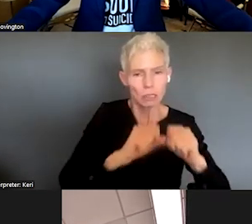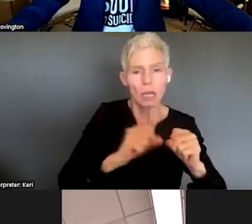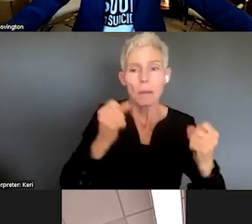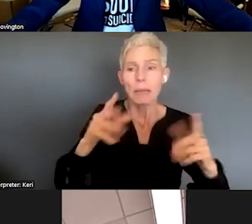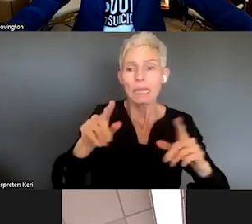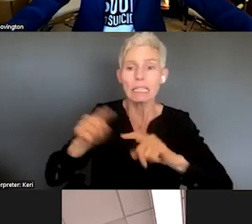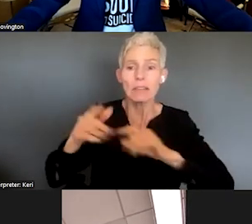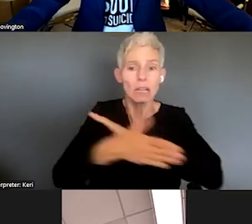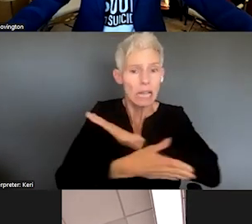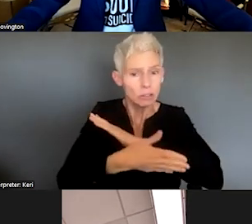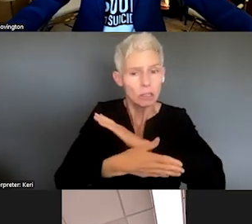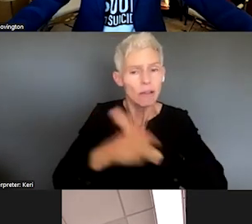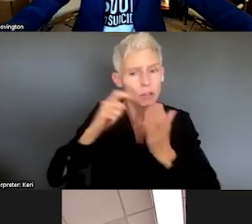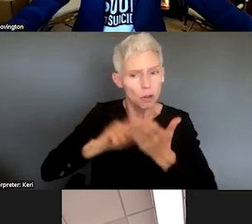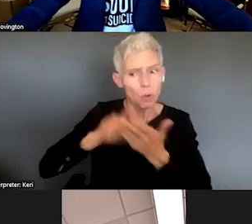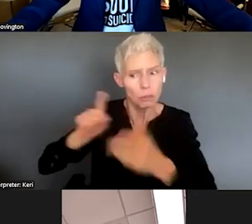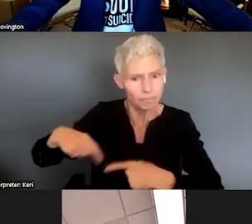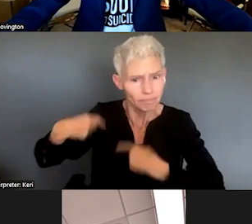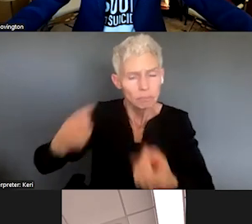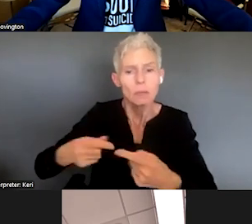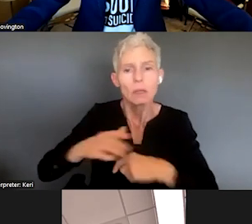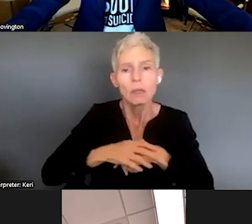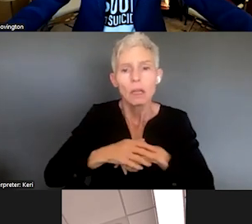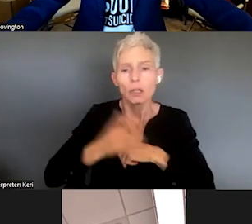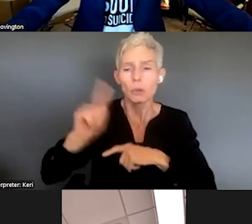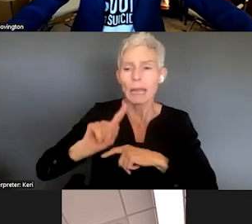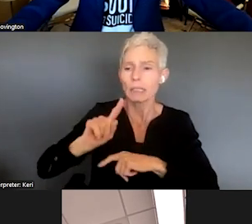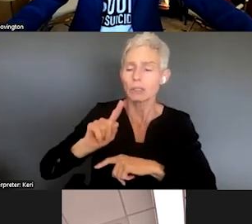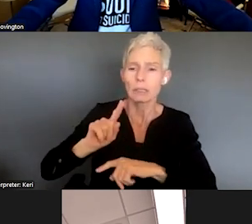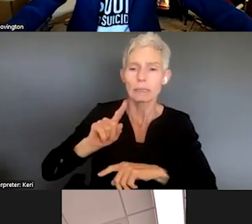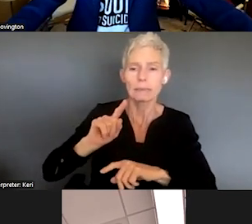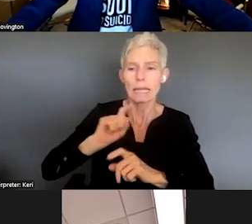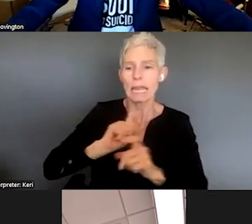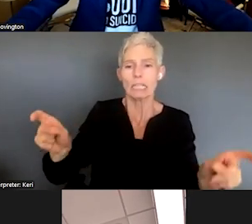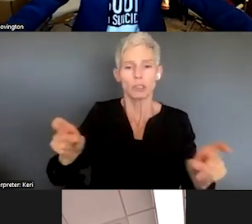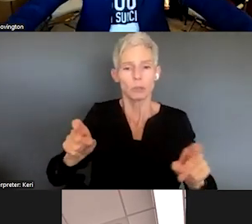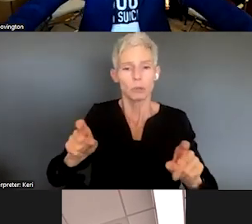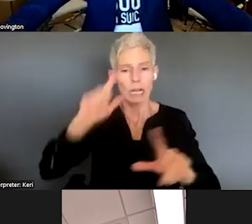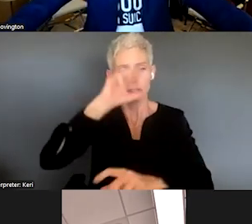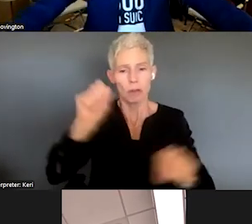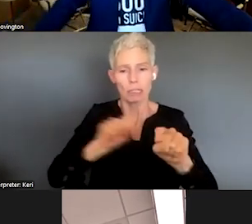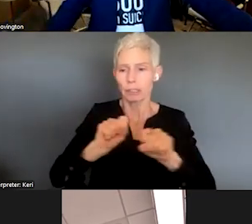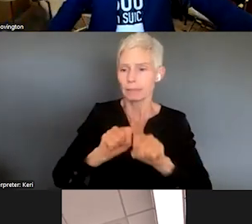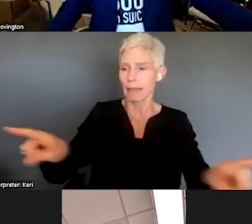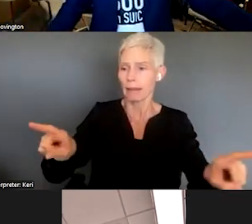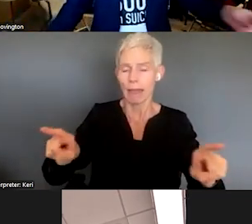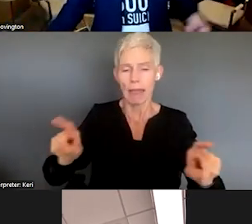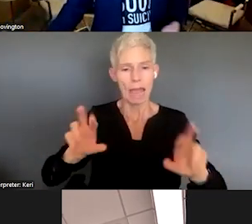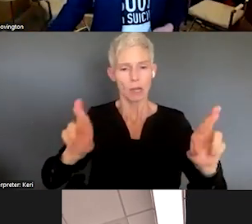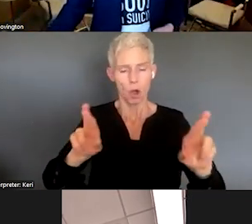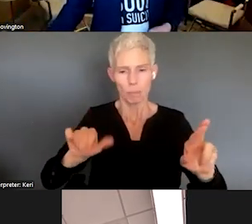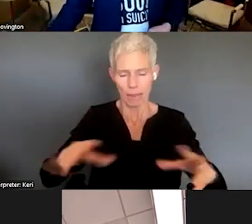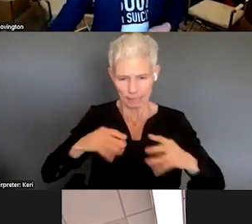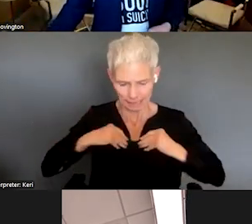have found over time. You can't just issue a strategy, send it out there, and hope that it gets worked on. You need to